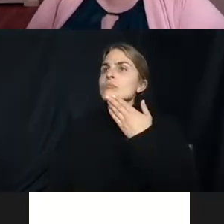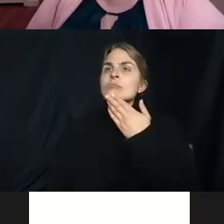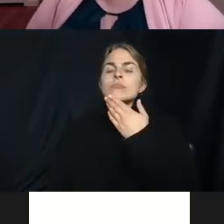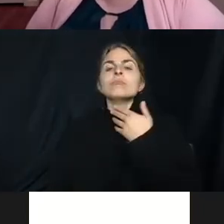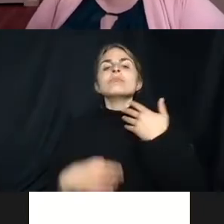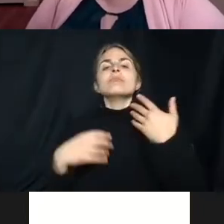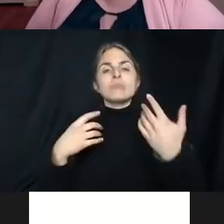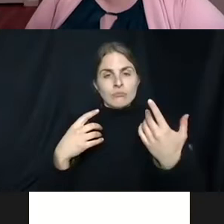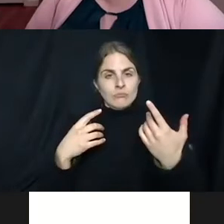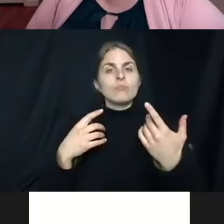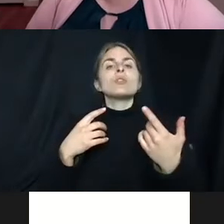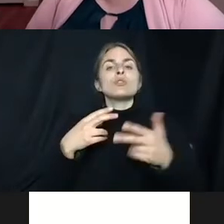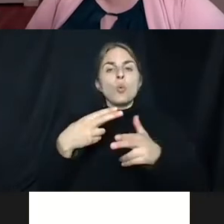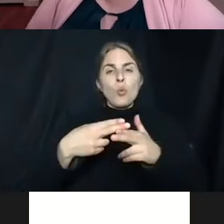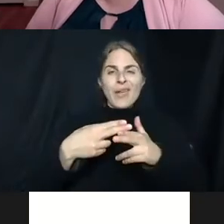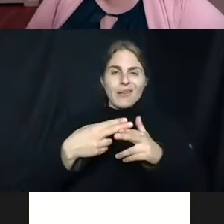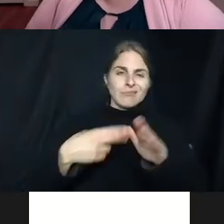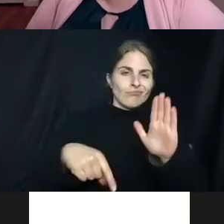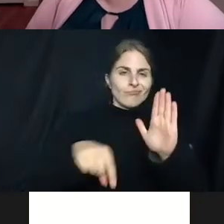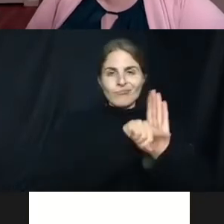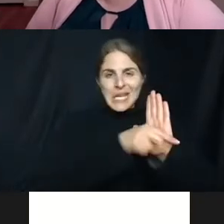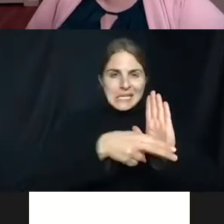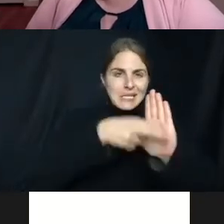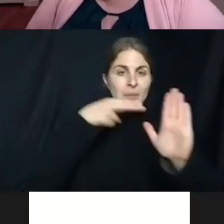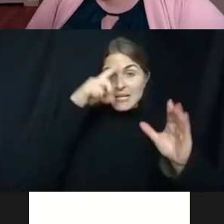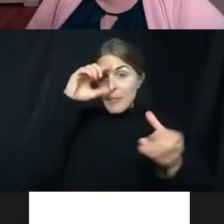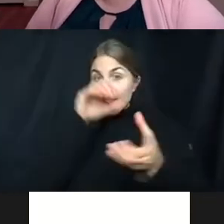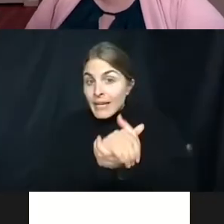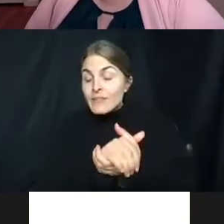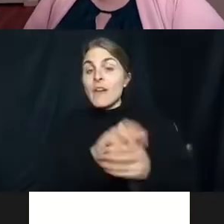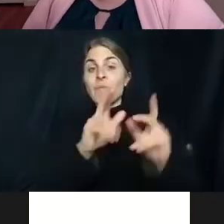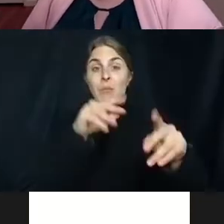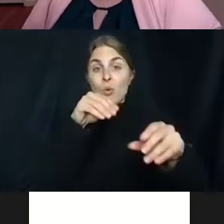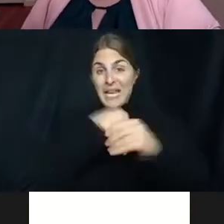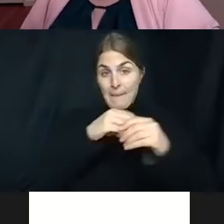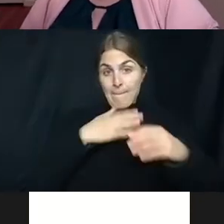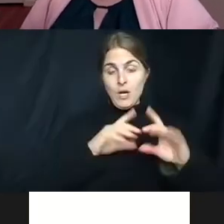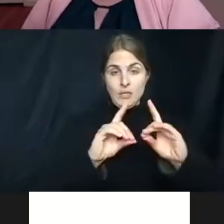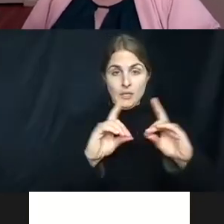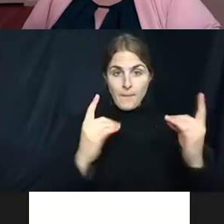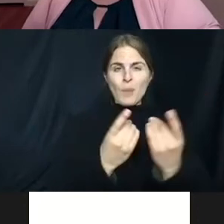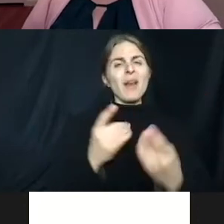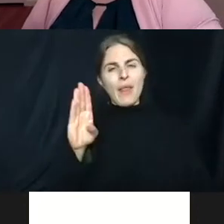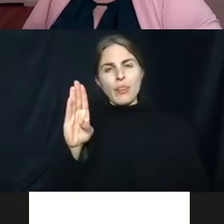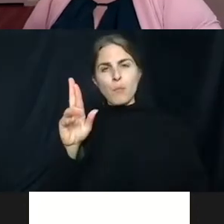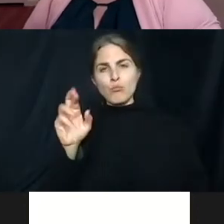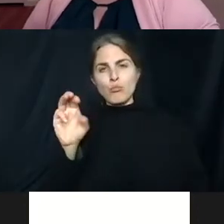weight stigmatizing beliefs within like people in my department, especially at the Brown School of Public